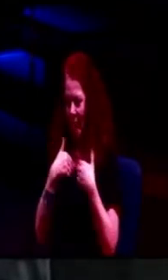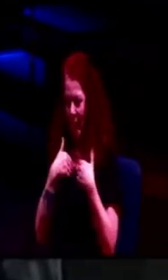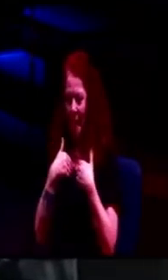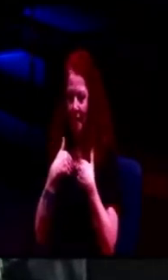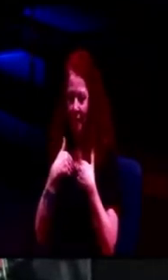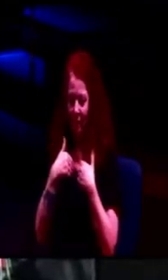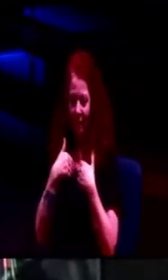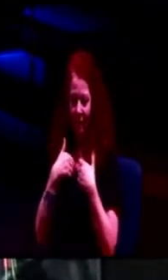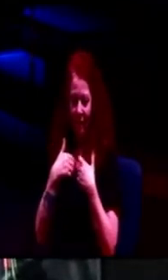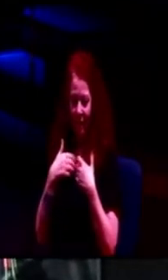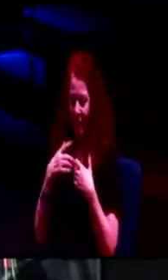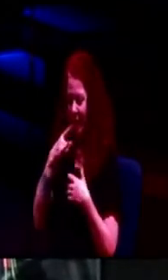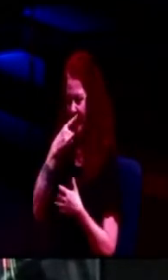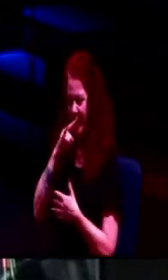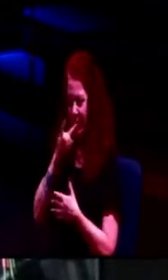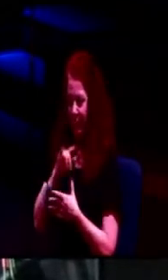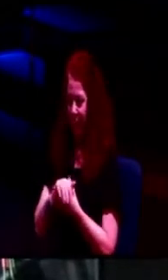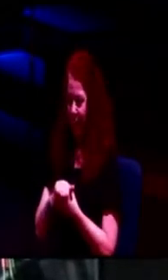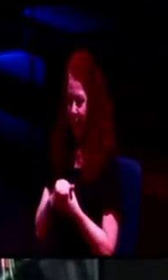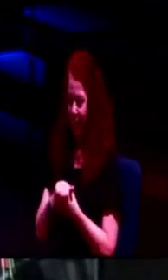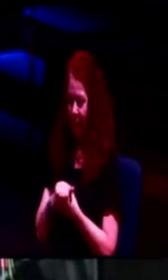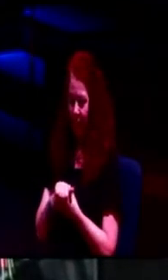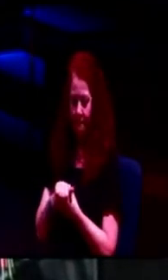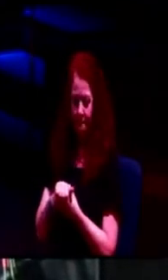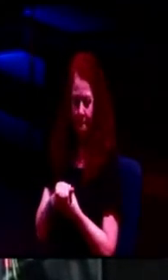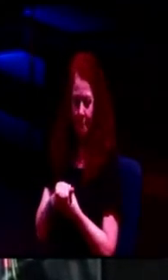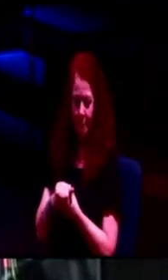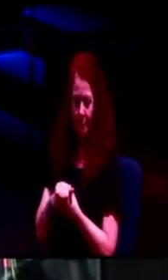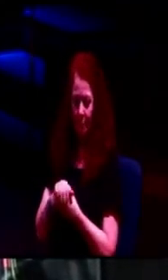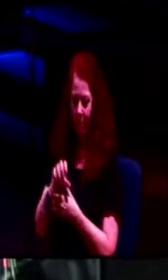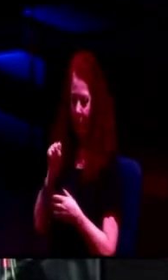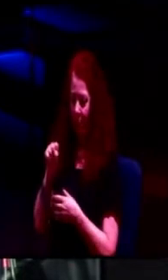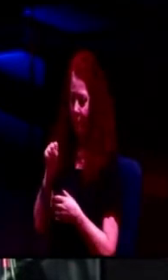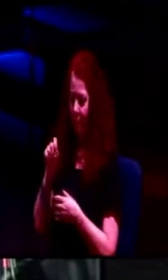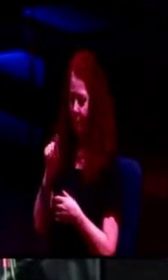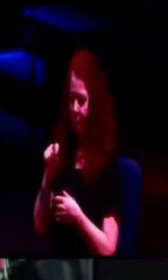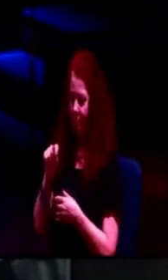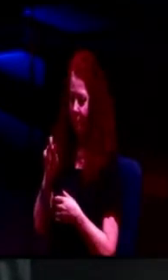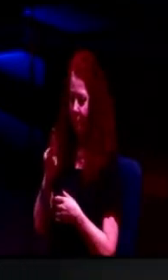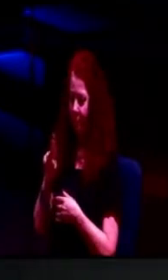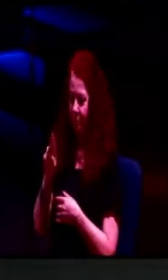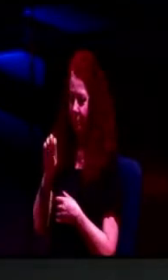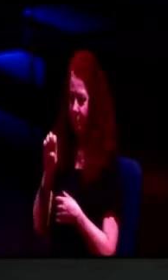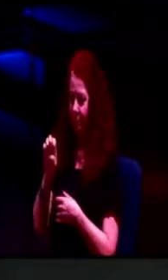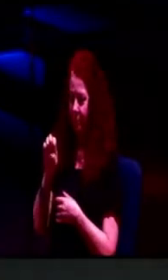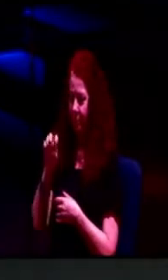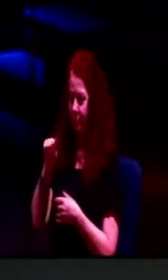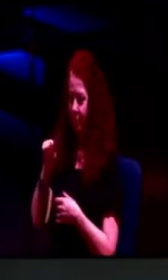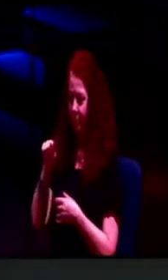Stretch Armstrong, or you know, when you're, some of you are like, I don't even know what that is. I'm really old. I turned 53 this week, so.